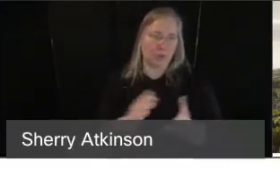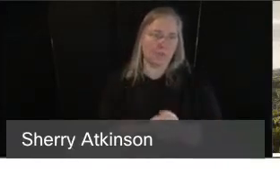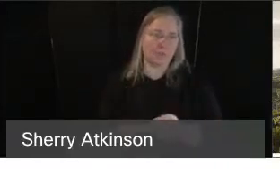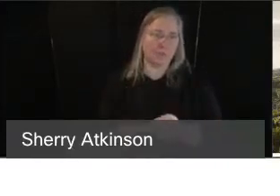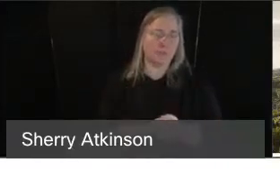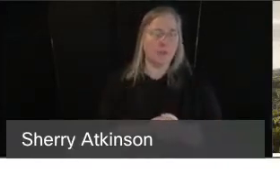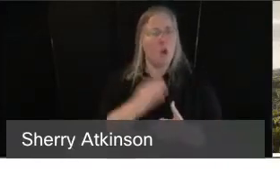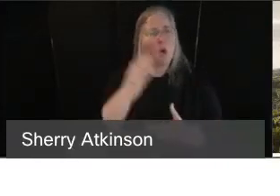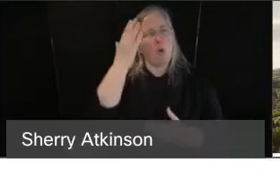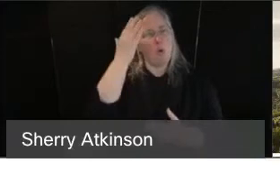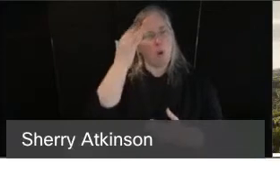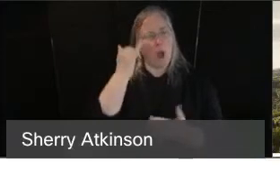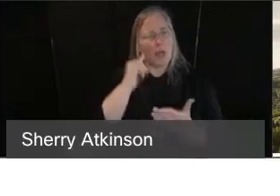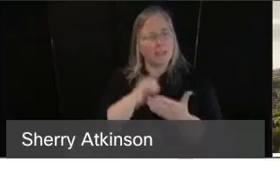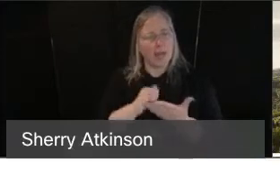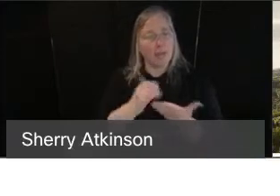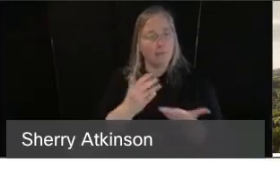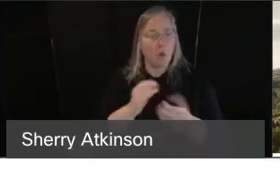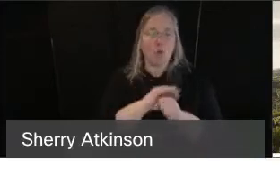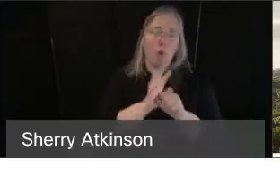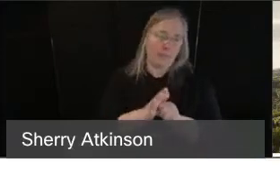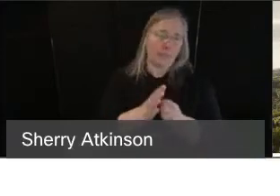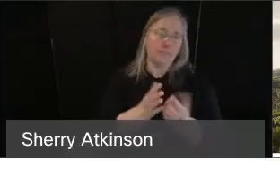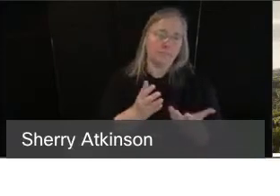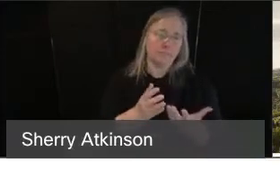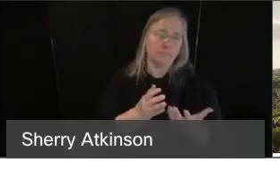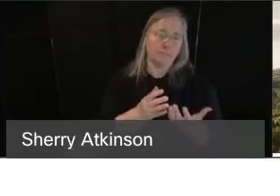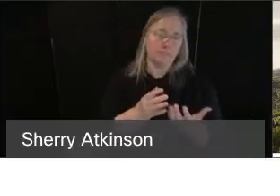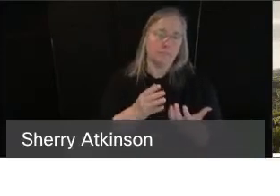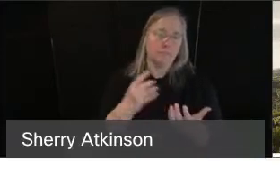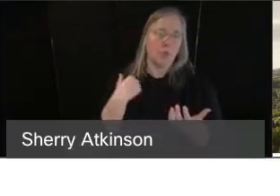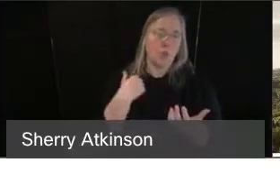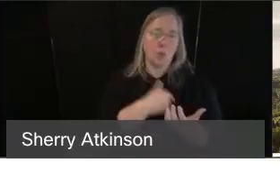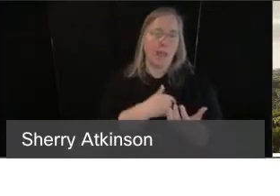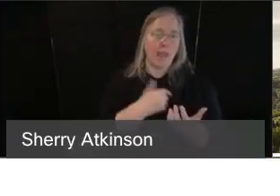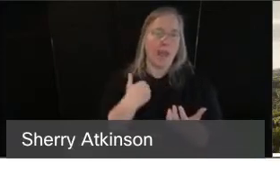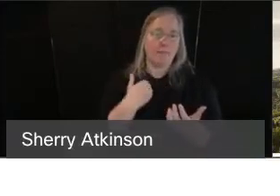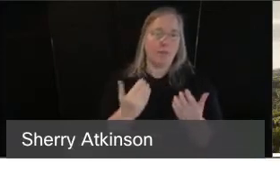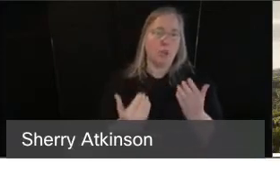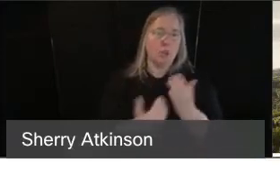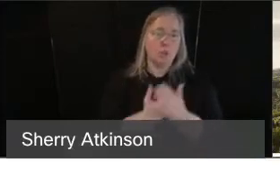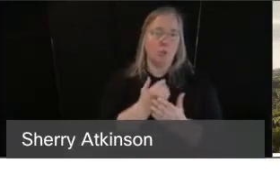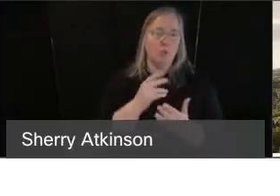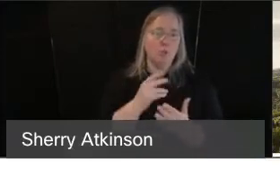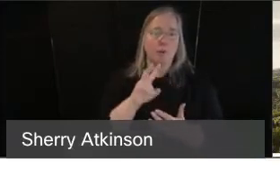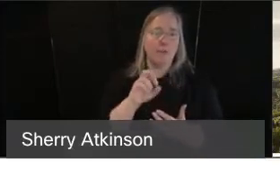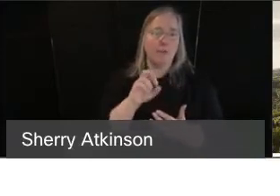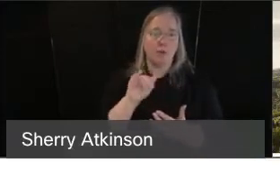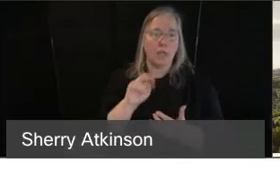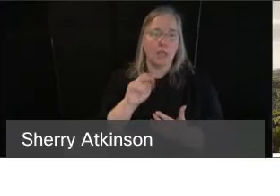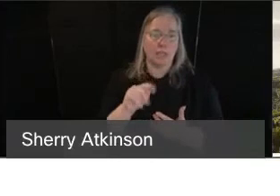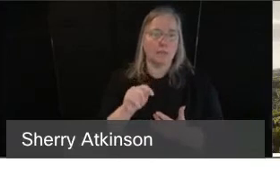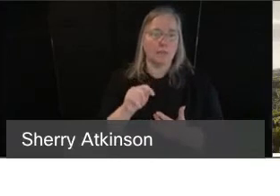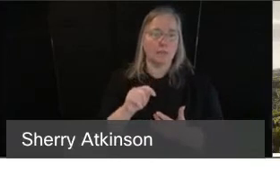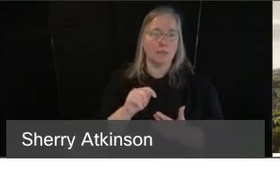Why is that? COVID, new variants, we have the Brazilian variant, the English variant. that are supposed to be worse and are going to